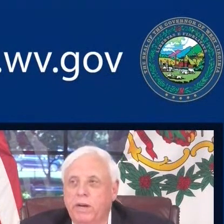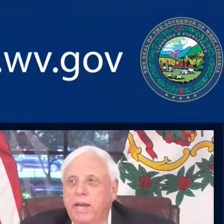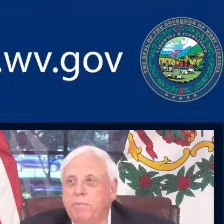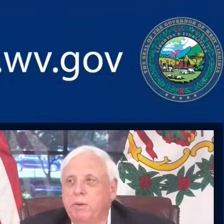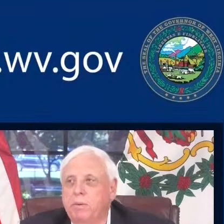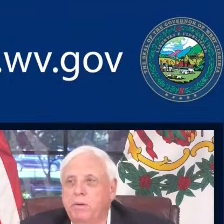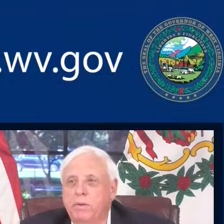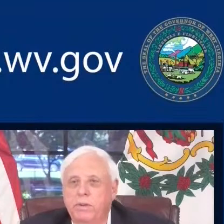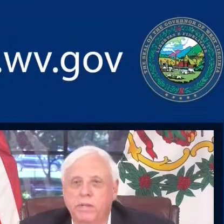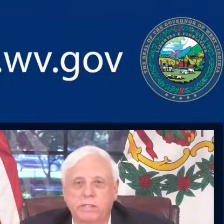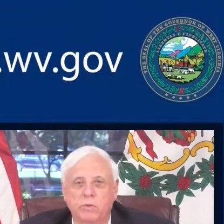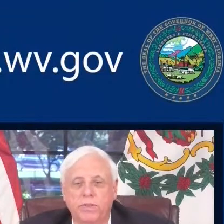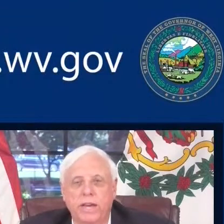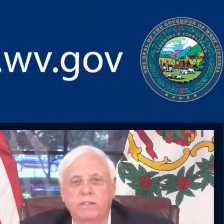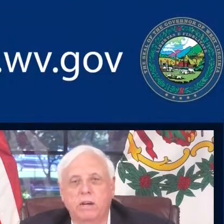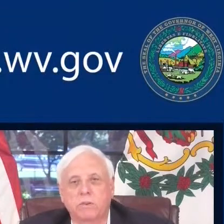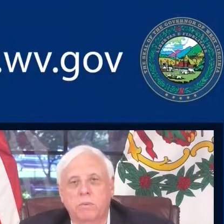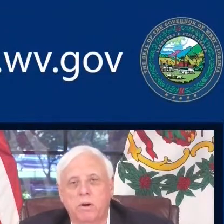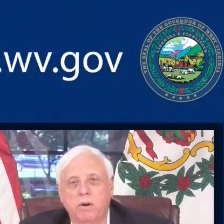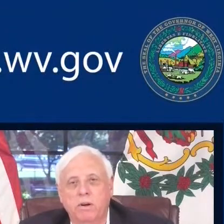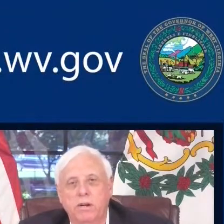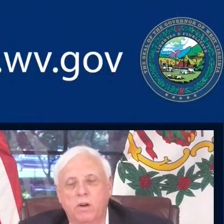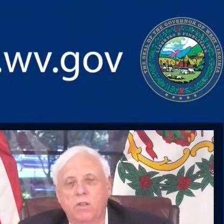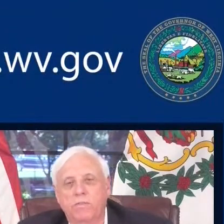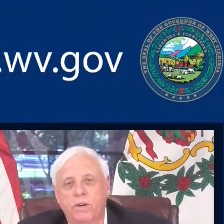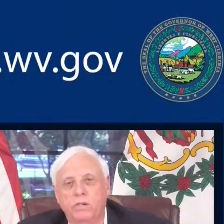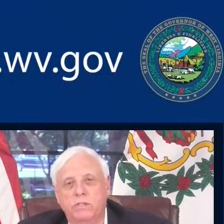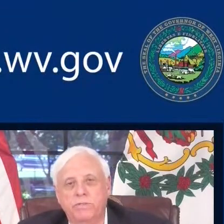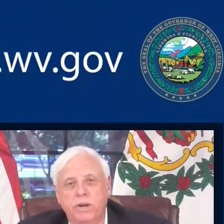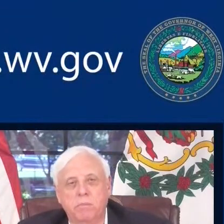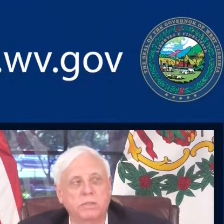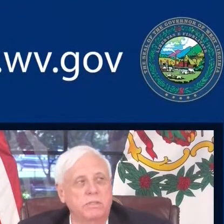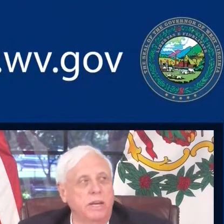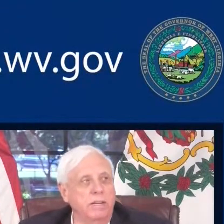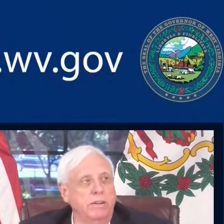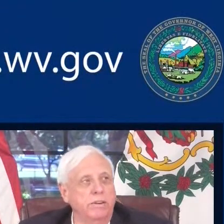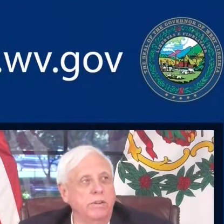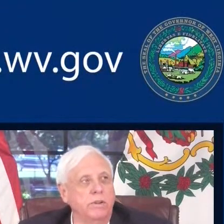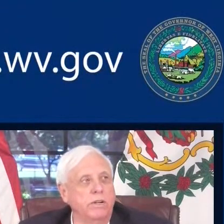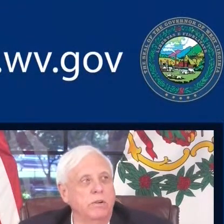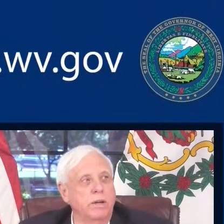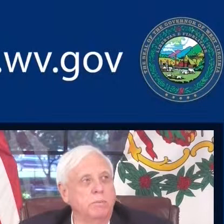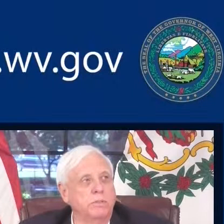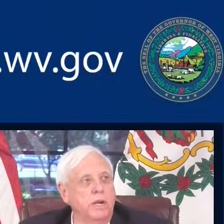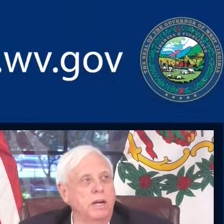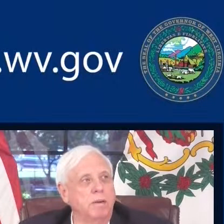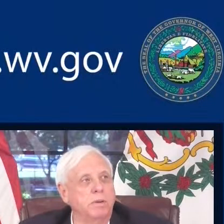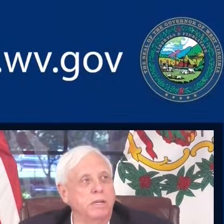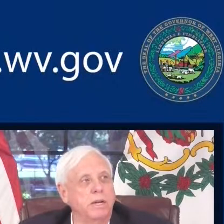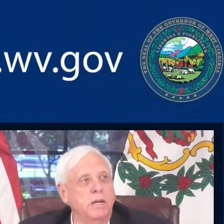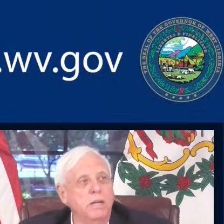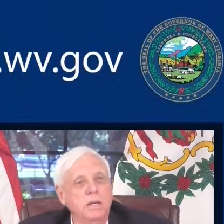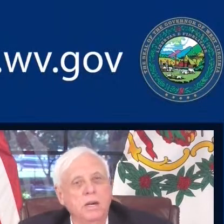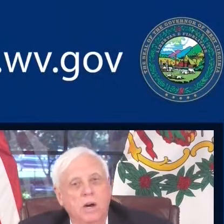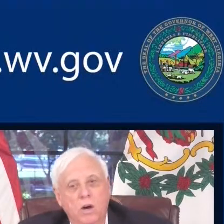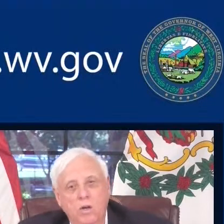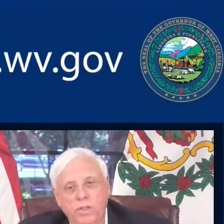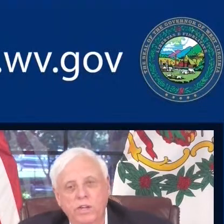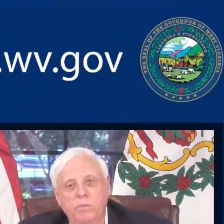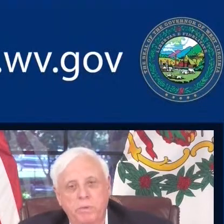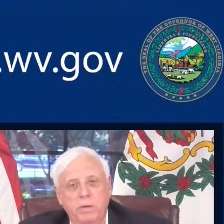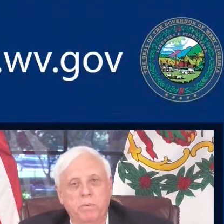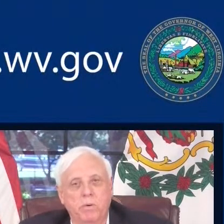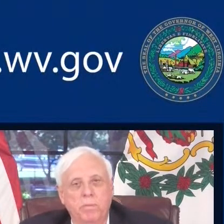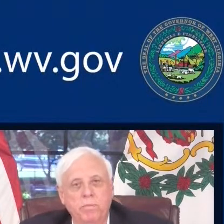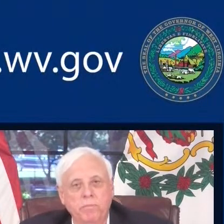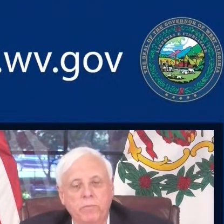were really happy to be able to do this. We thank Dr. Martin and all the folks at Fairmont State that are doing an incredible job. And all